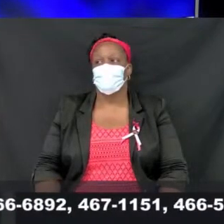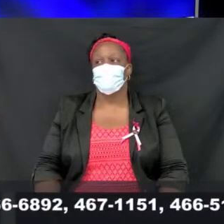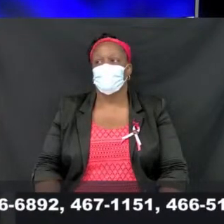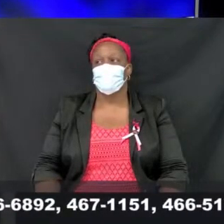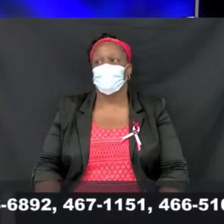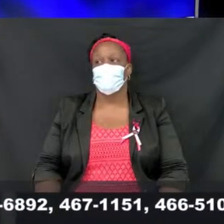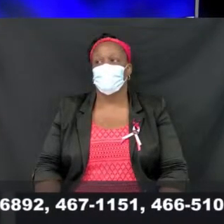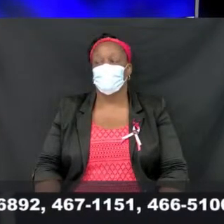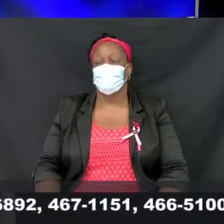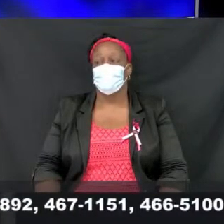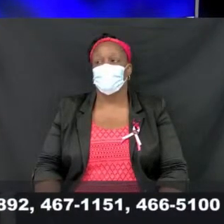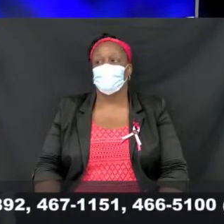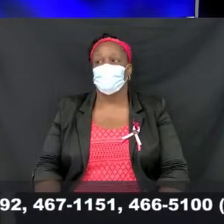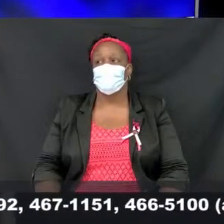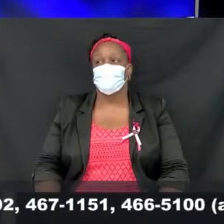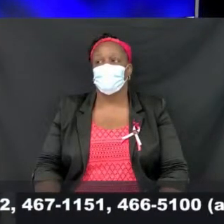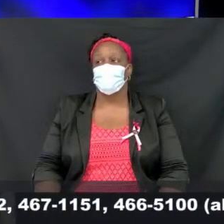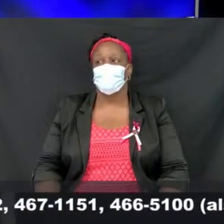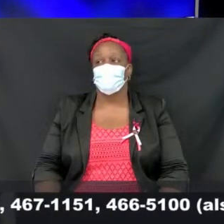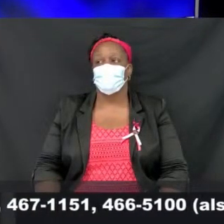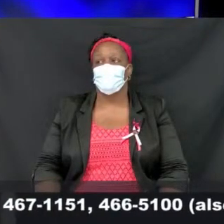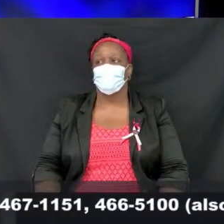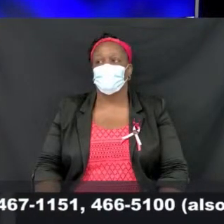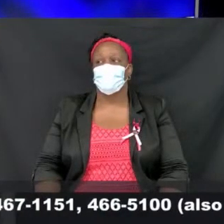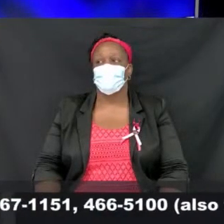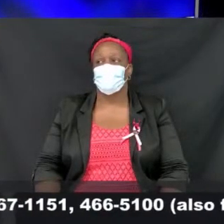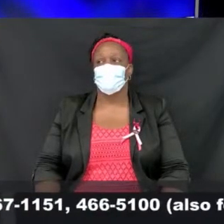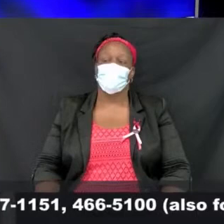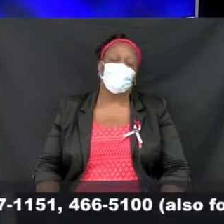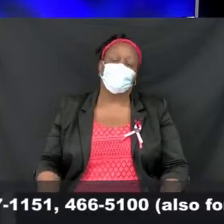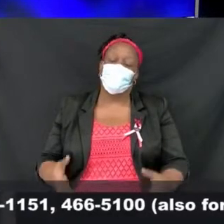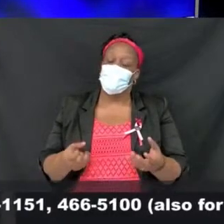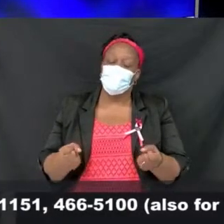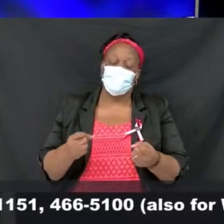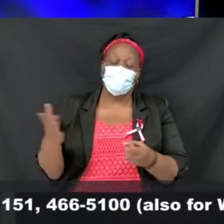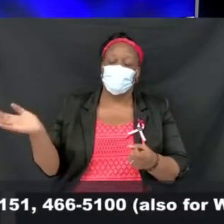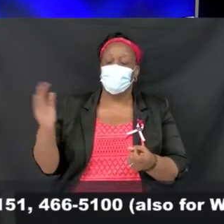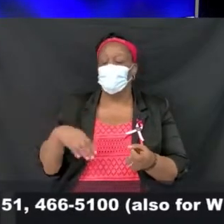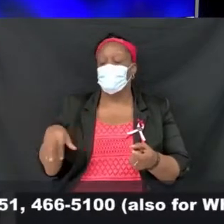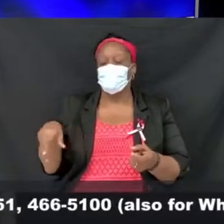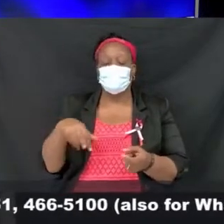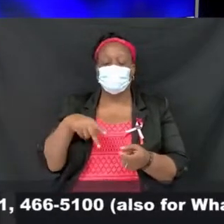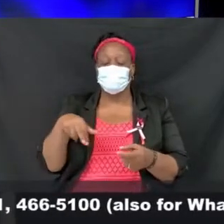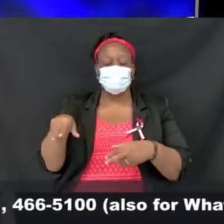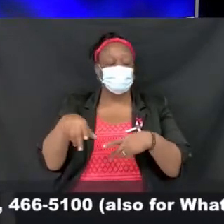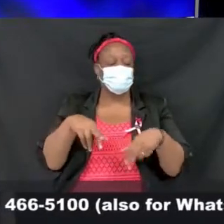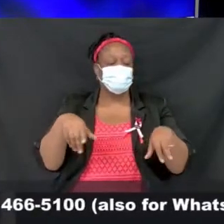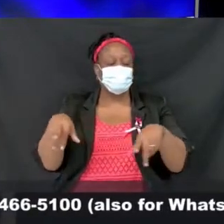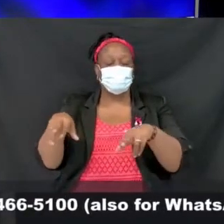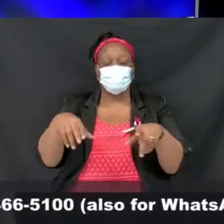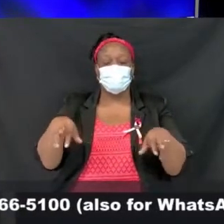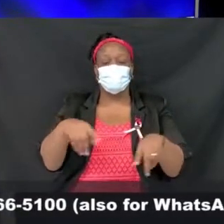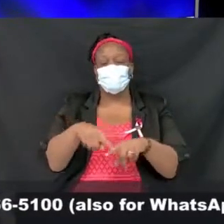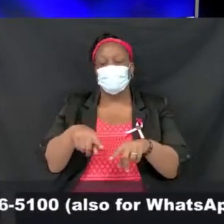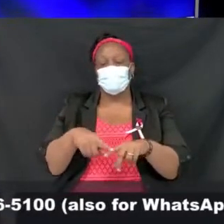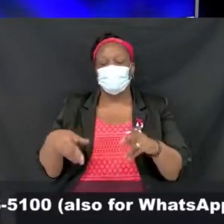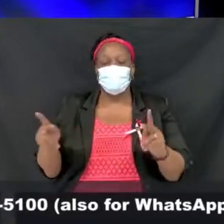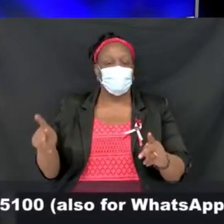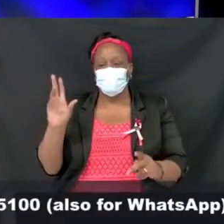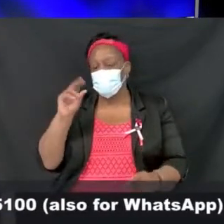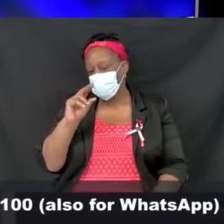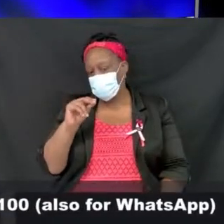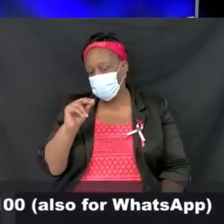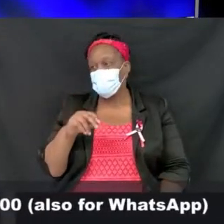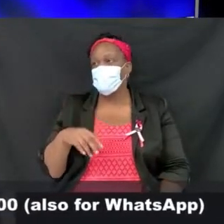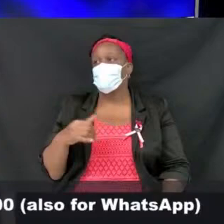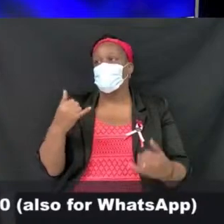coming and basically just roaming around freely with everyone was a significant risk. now